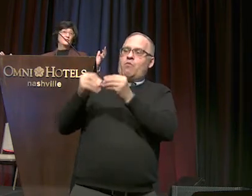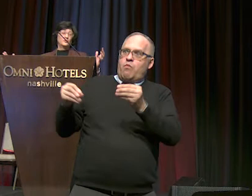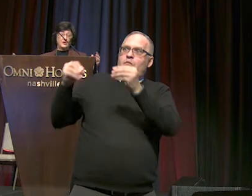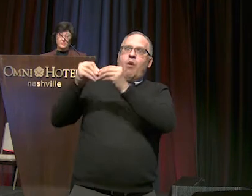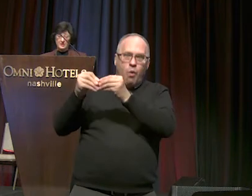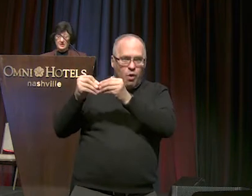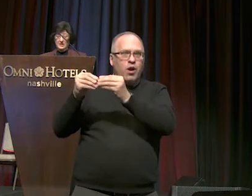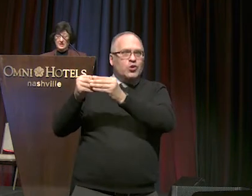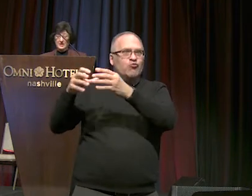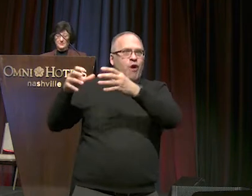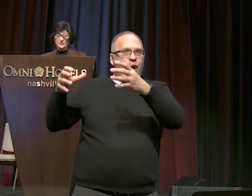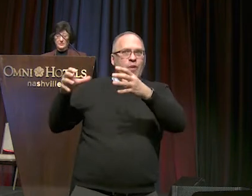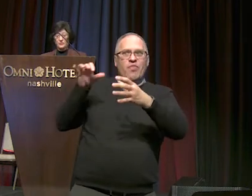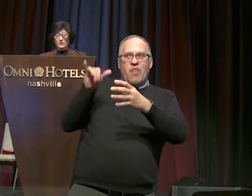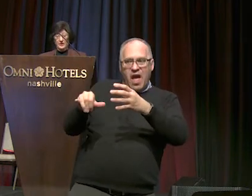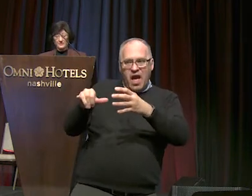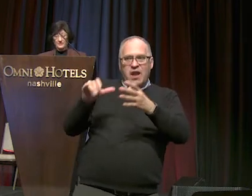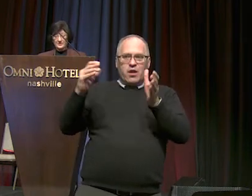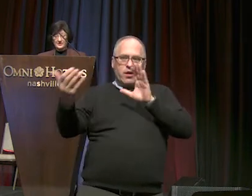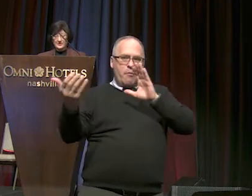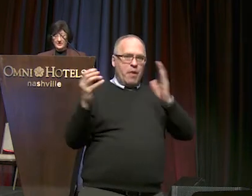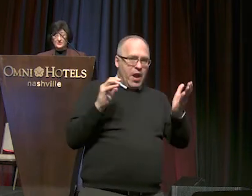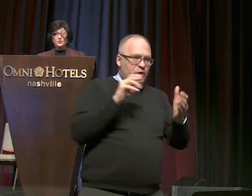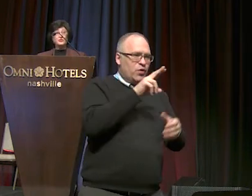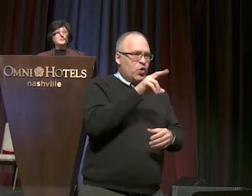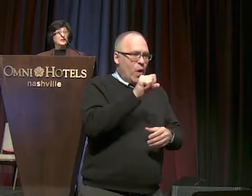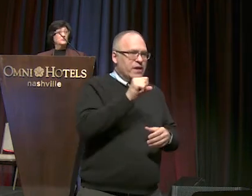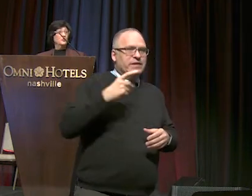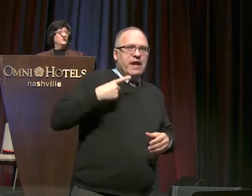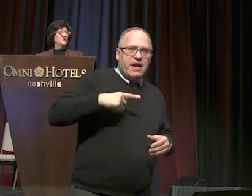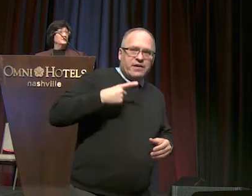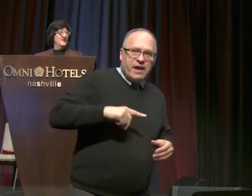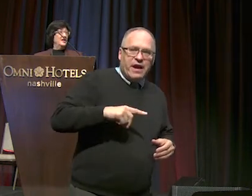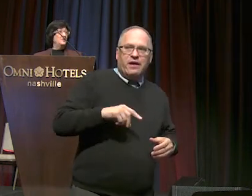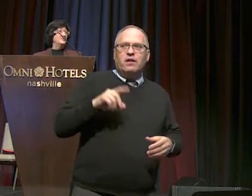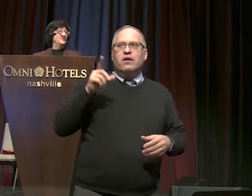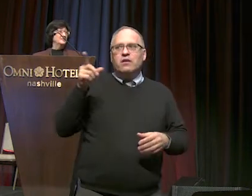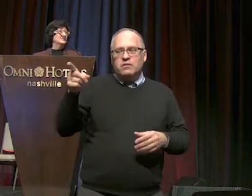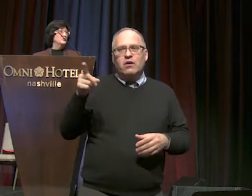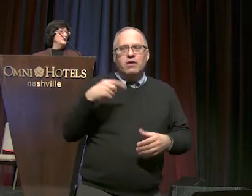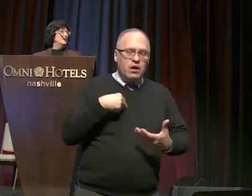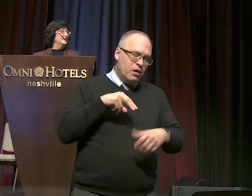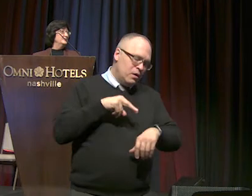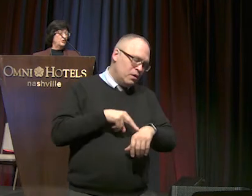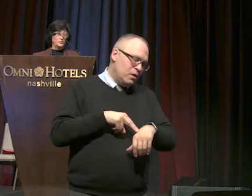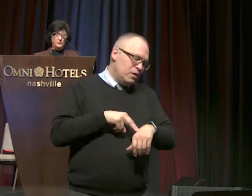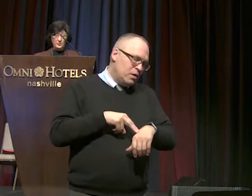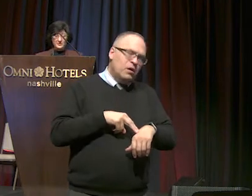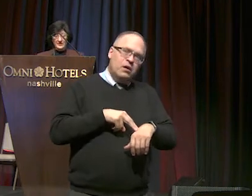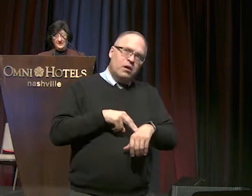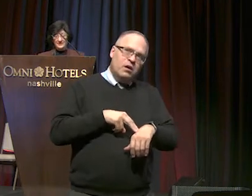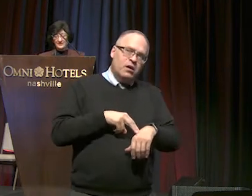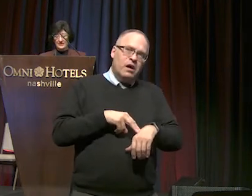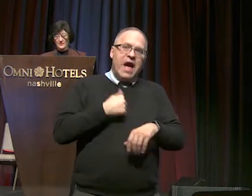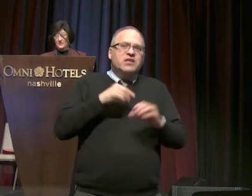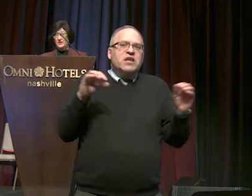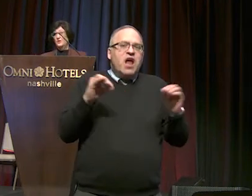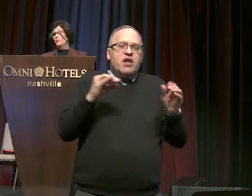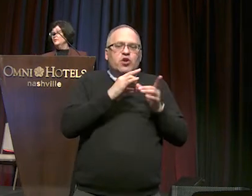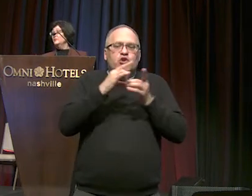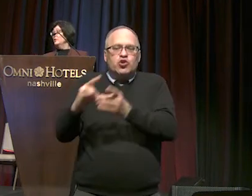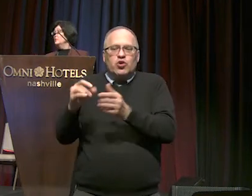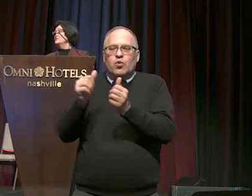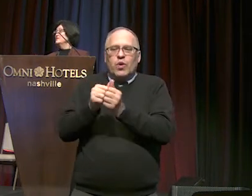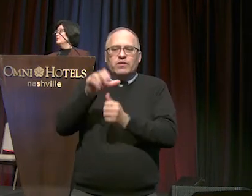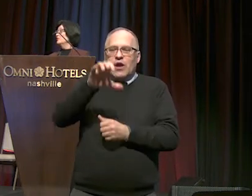the overall General Conference. So they're spending more and more time on things that really don't pertain to them.